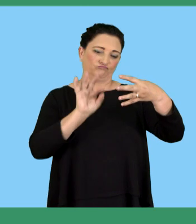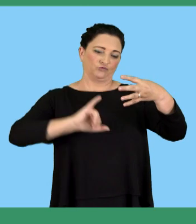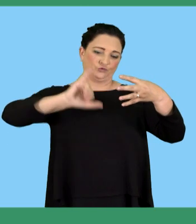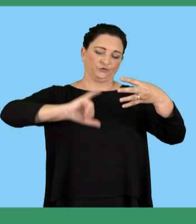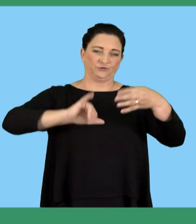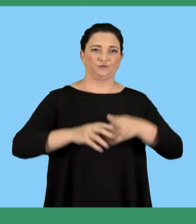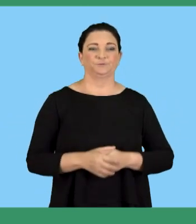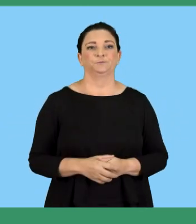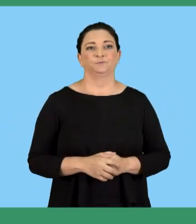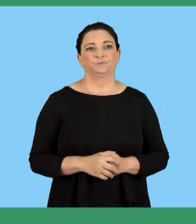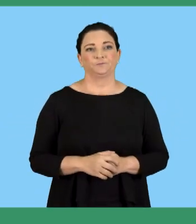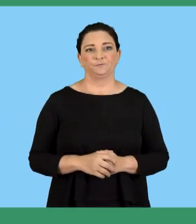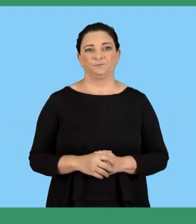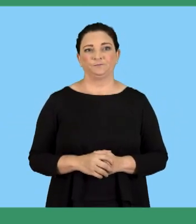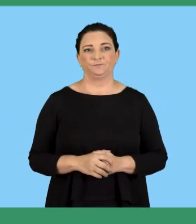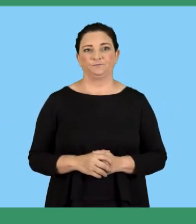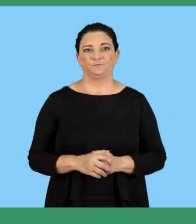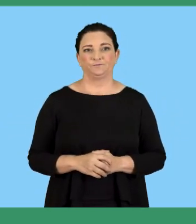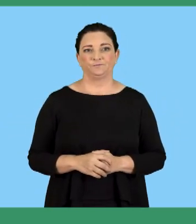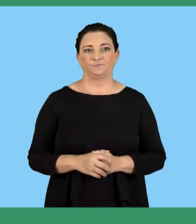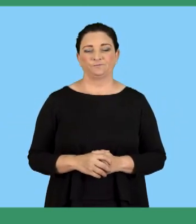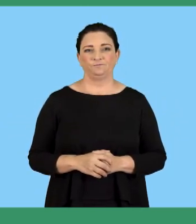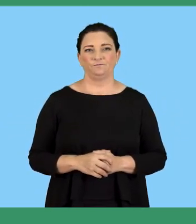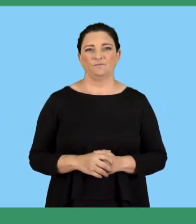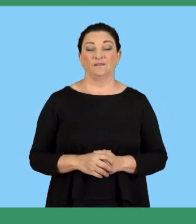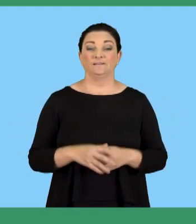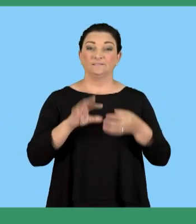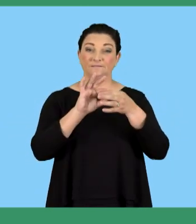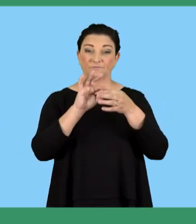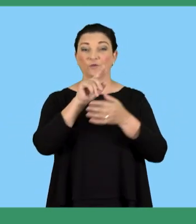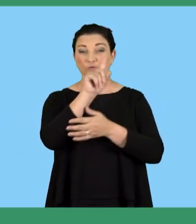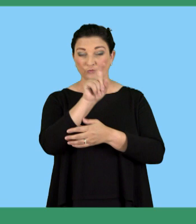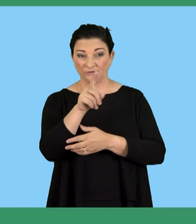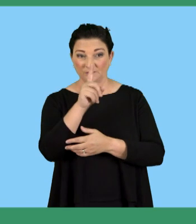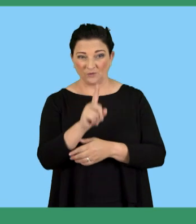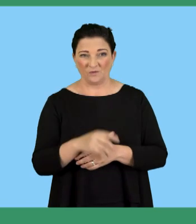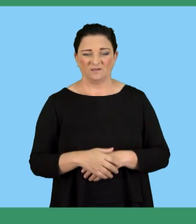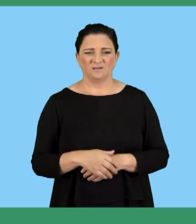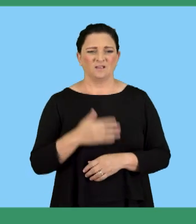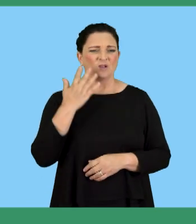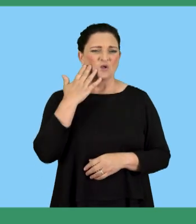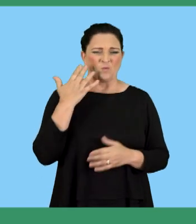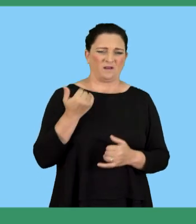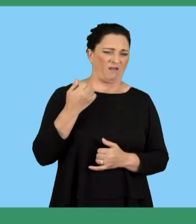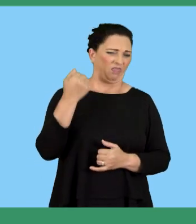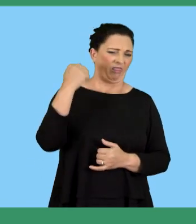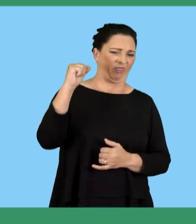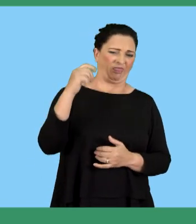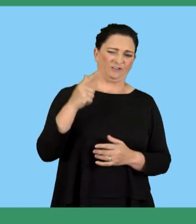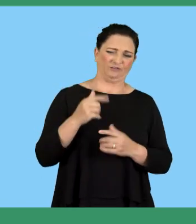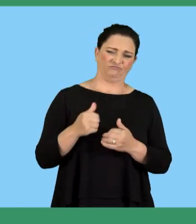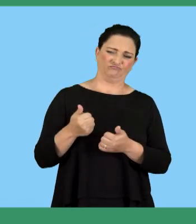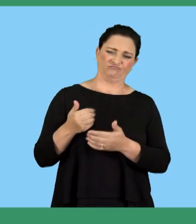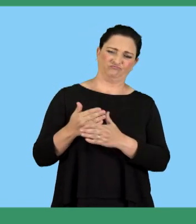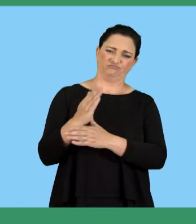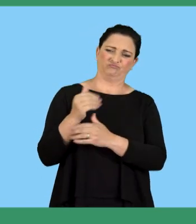question. Now we have a multiple choice question. It is read in the following way. Unethical behavior is